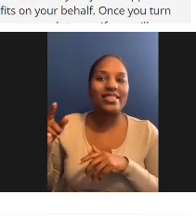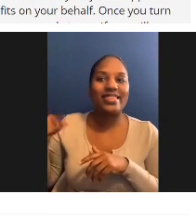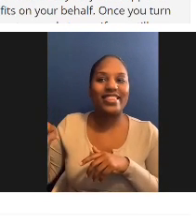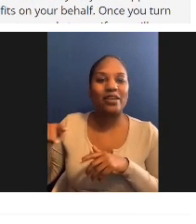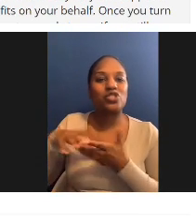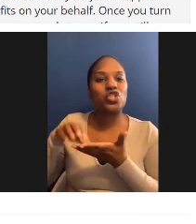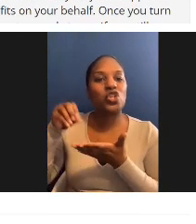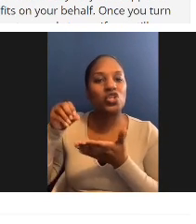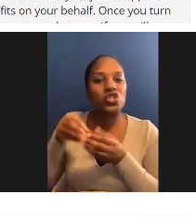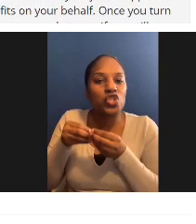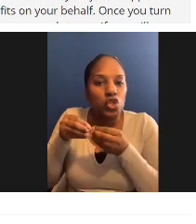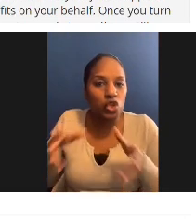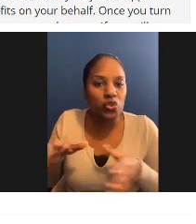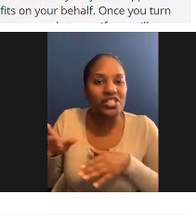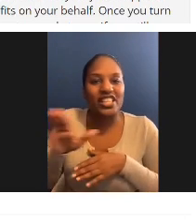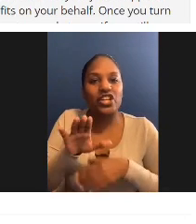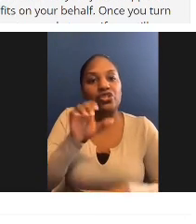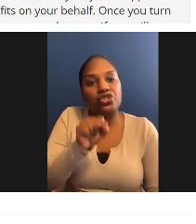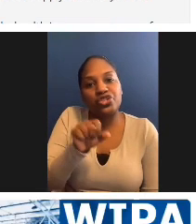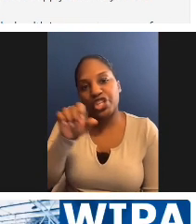their Social Security